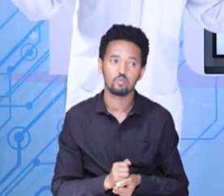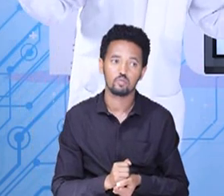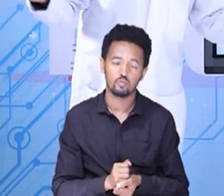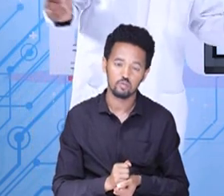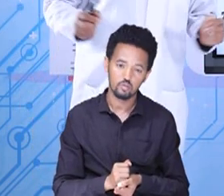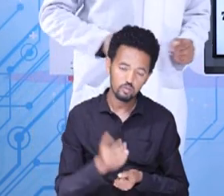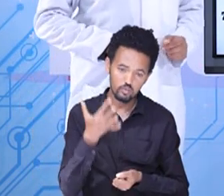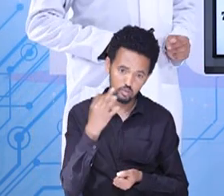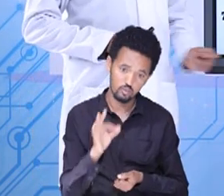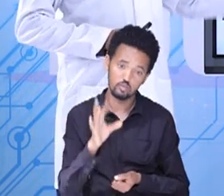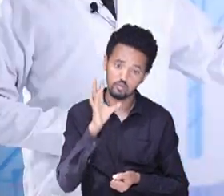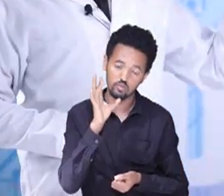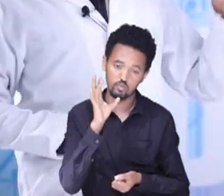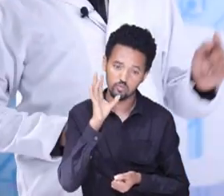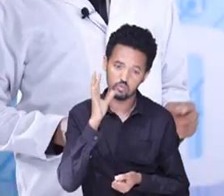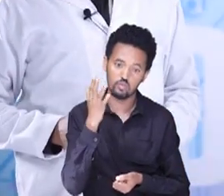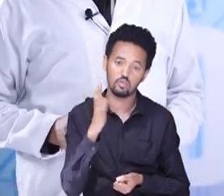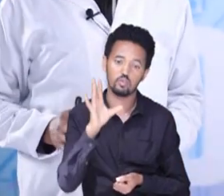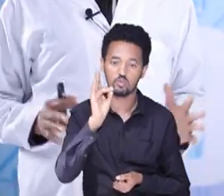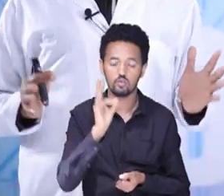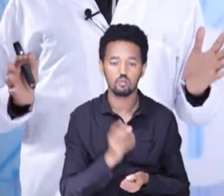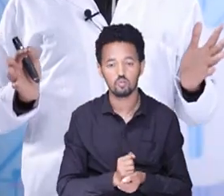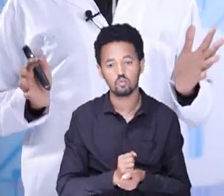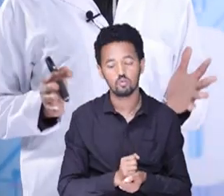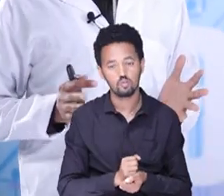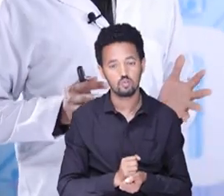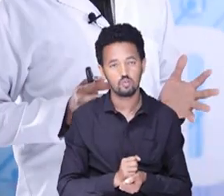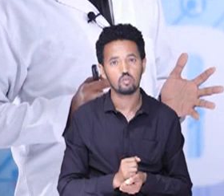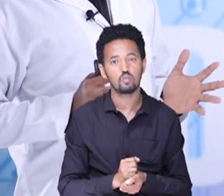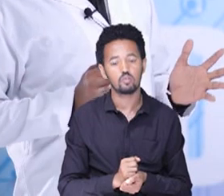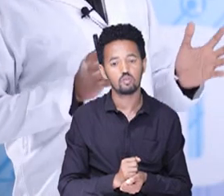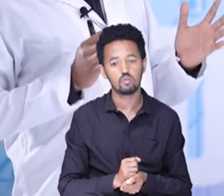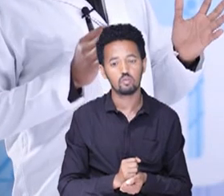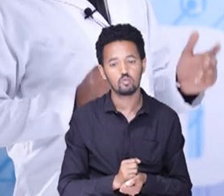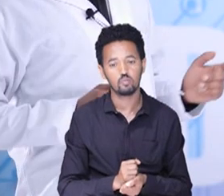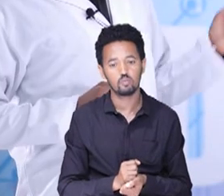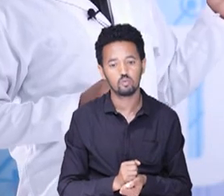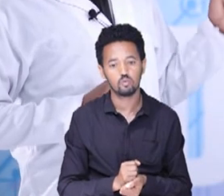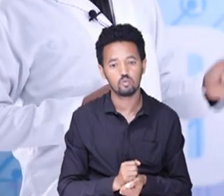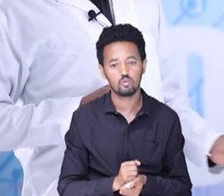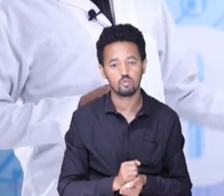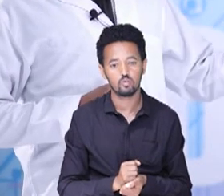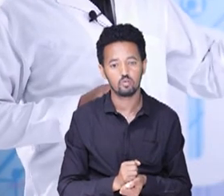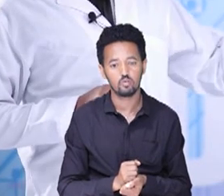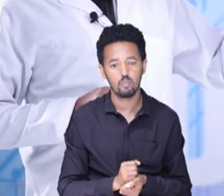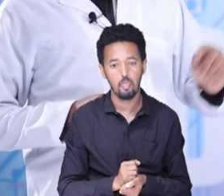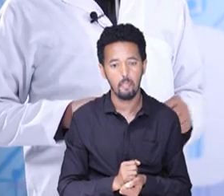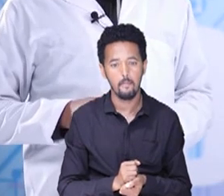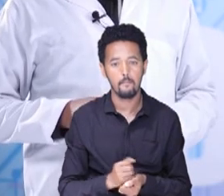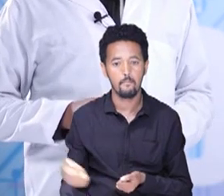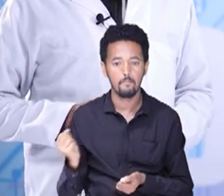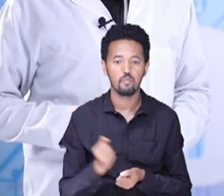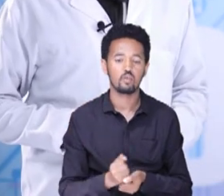In 1957, the Imperial High Authority was established. The loan